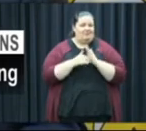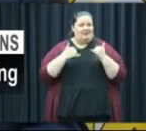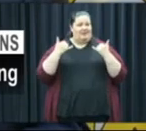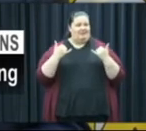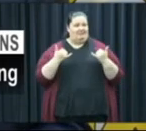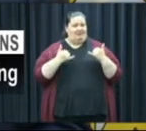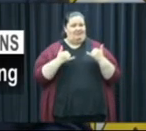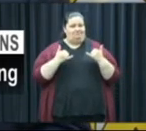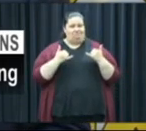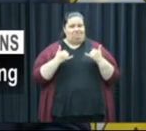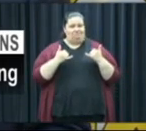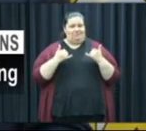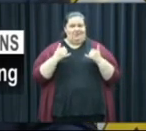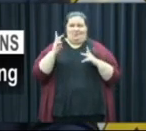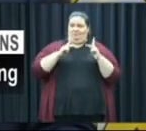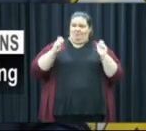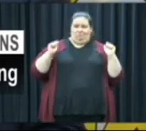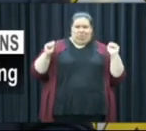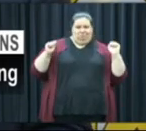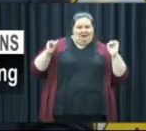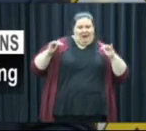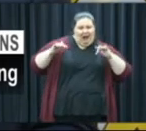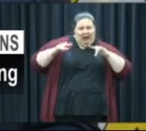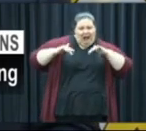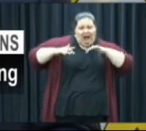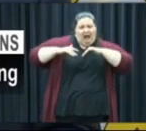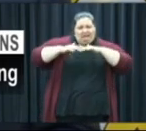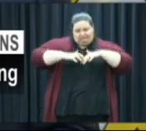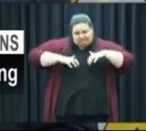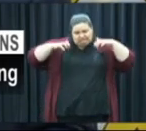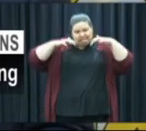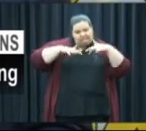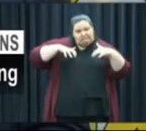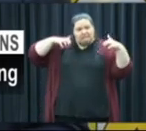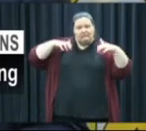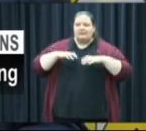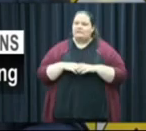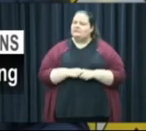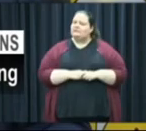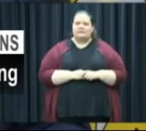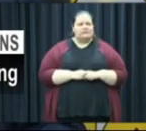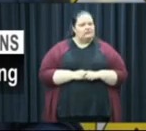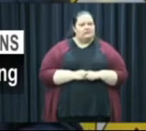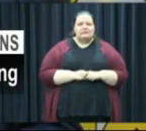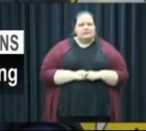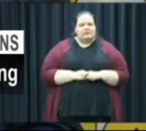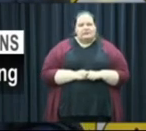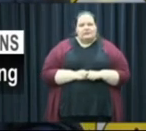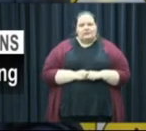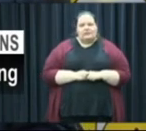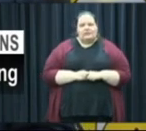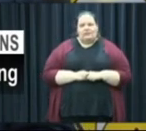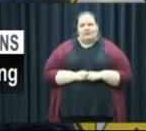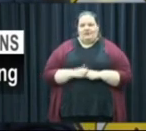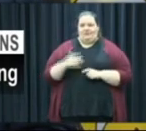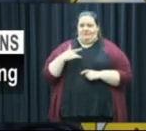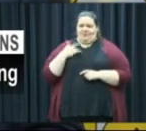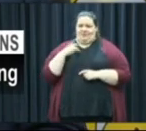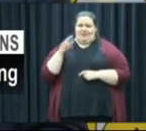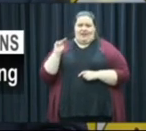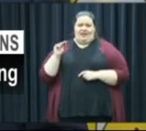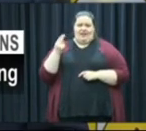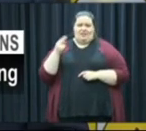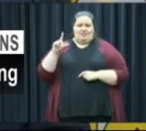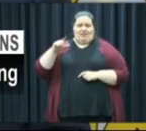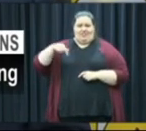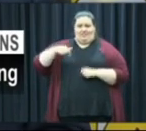time to look at a mass public gathering like this. I think there's probably the odds of anything ever restarting in the NHL this